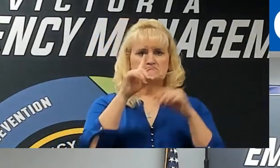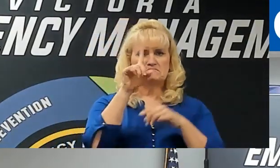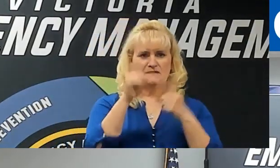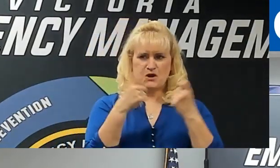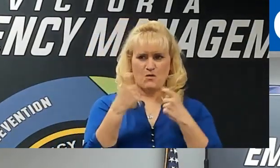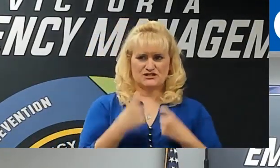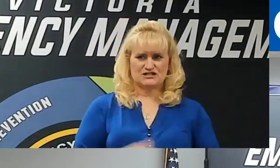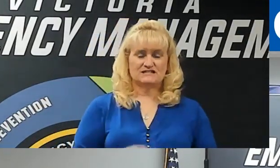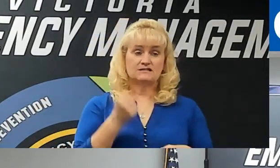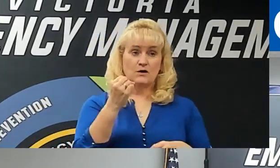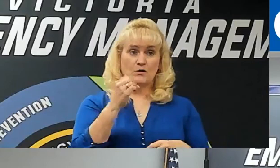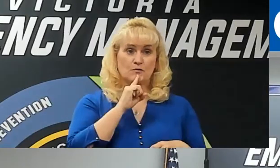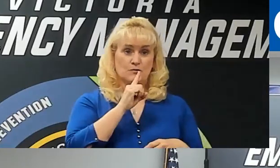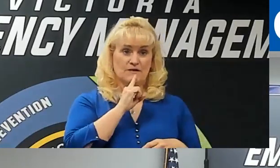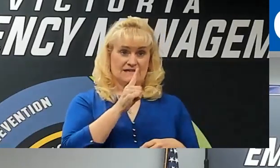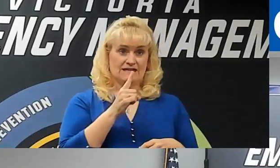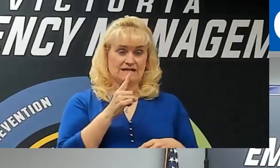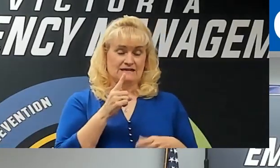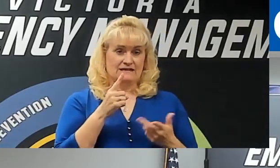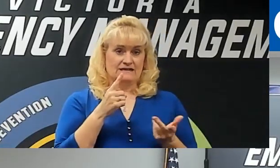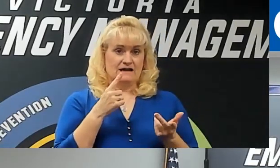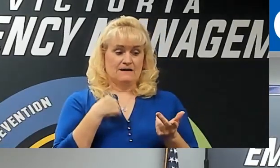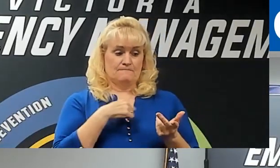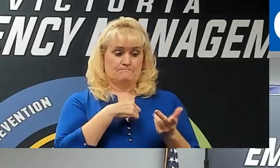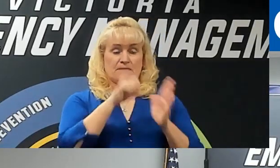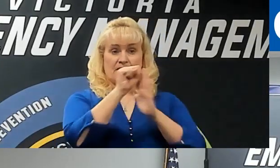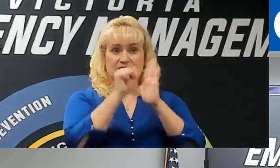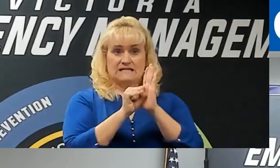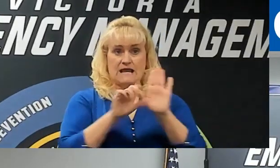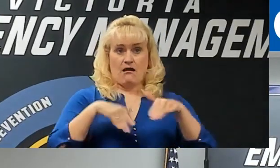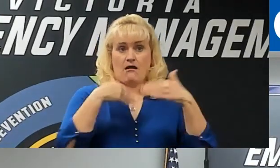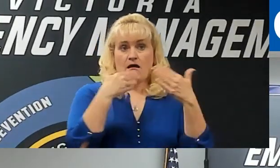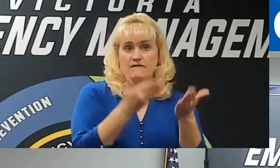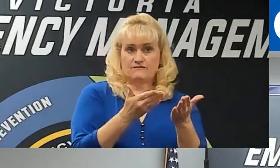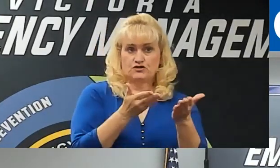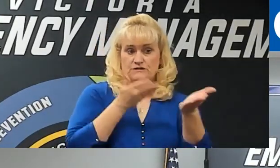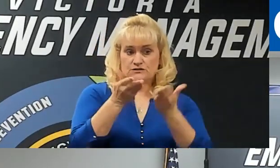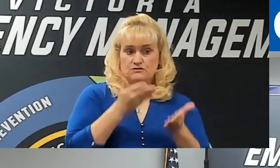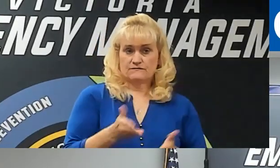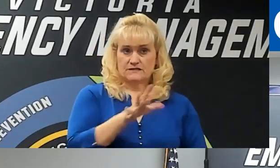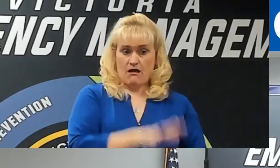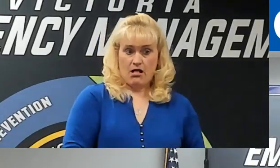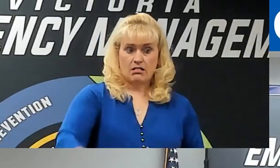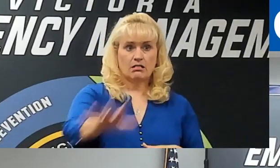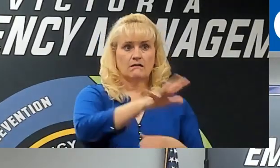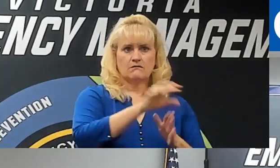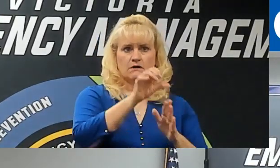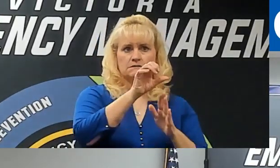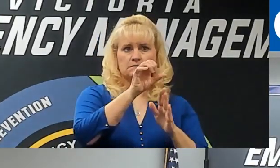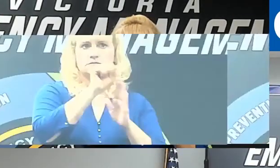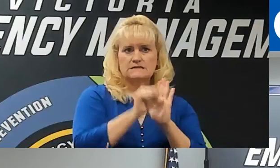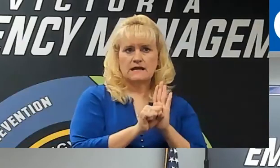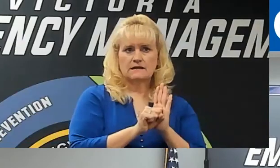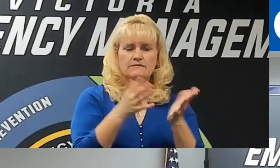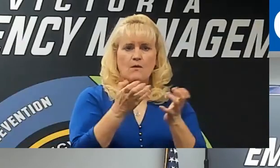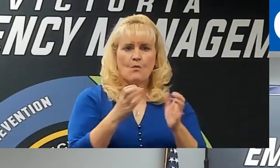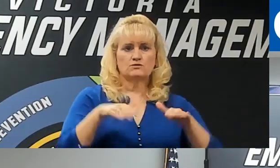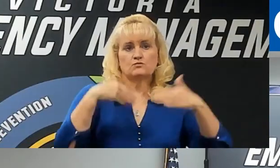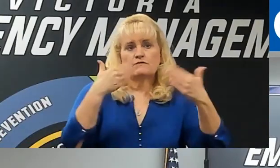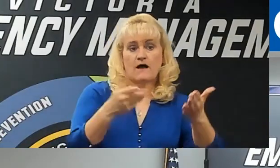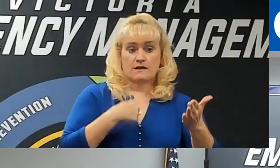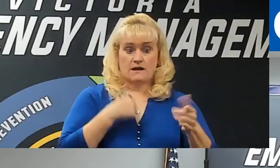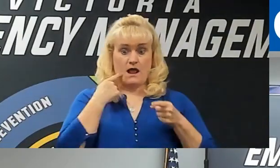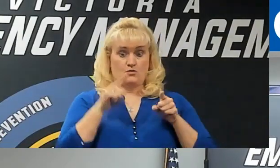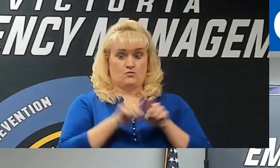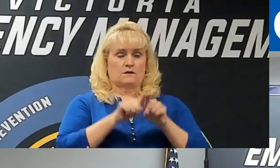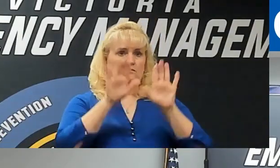So really what we're looking for is, the state offered this service up to across the state. They wanted to provide, and I agree, it was a